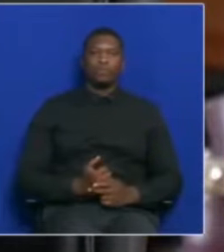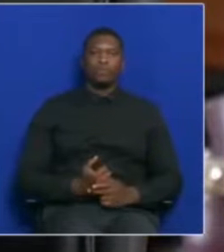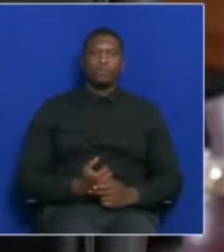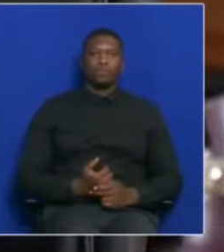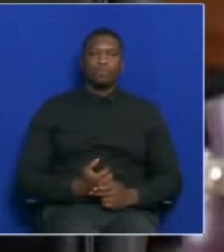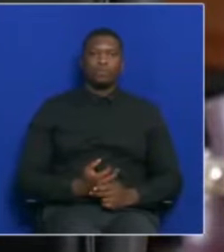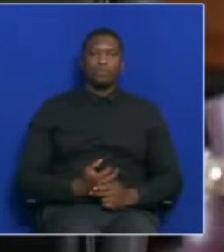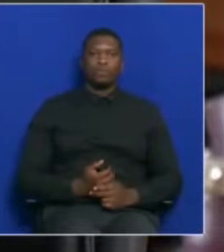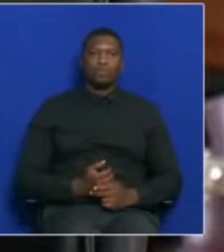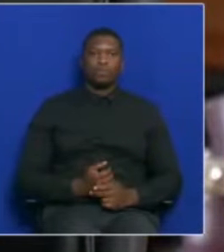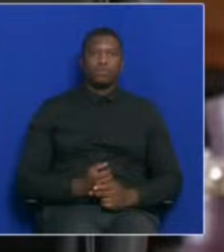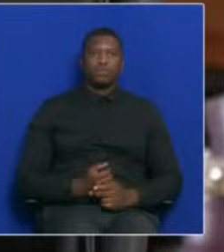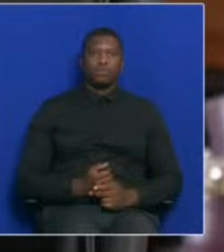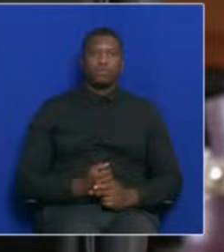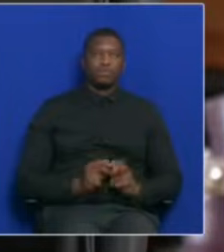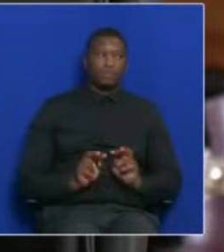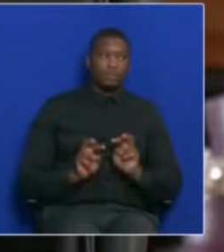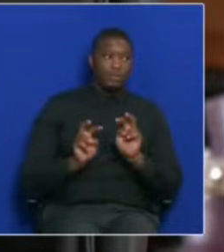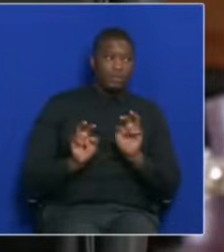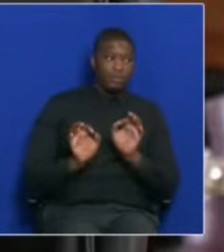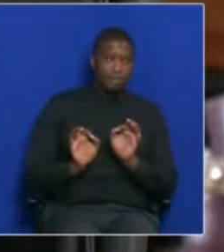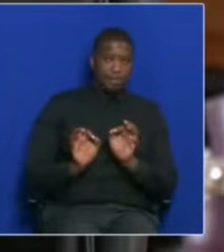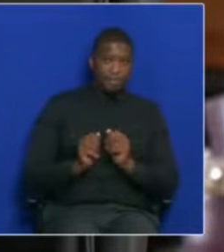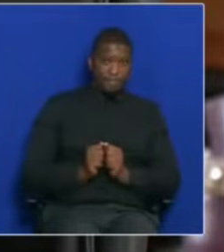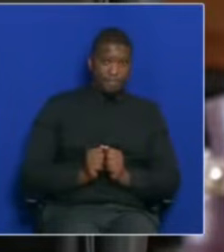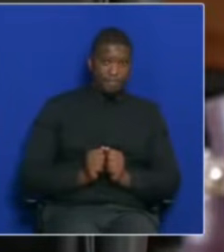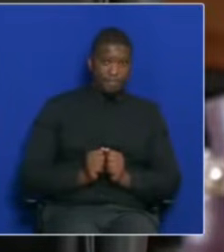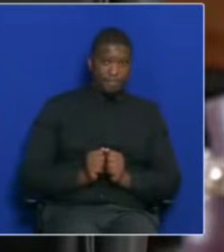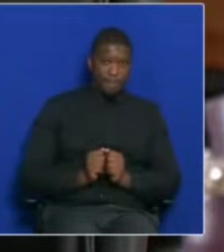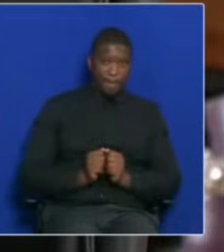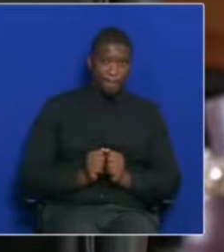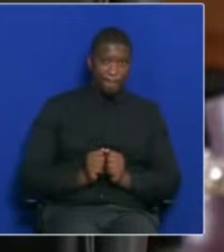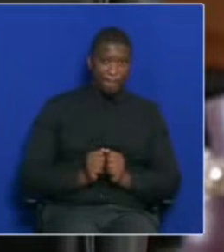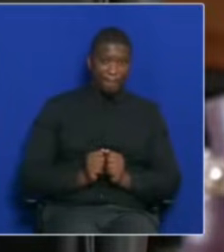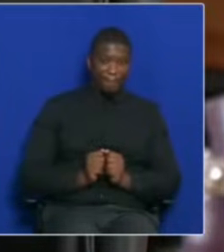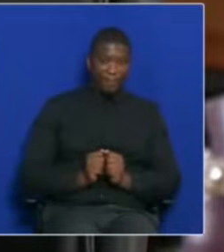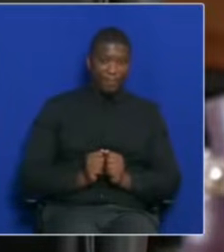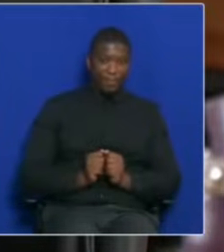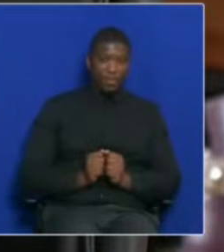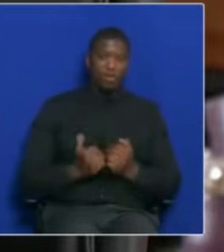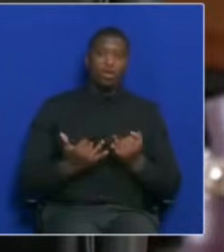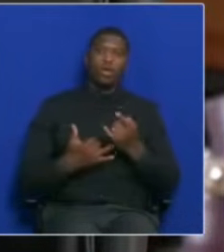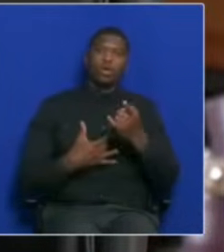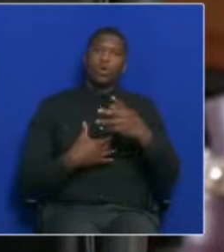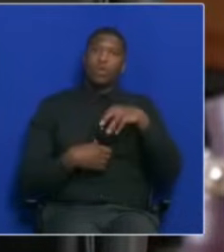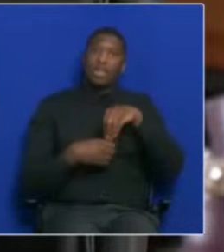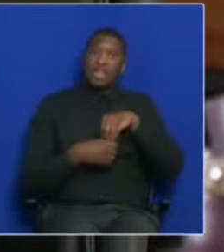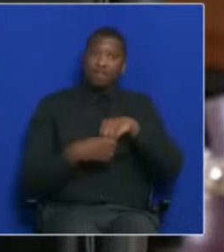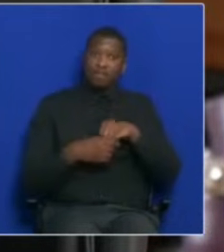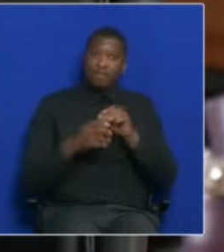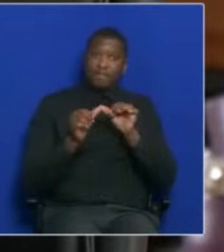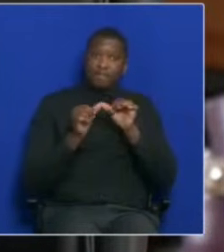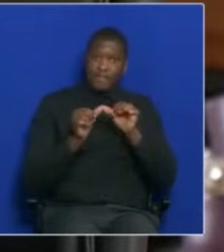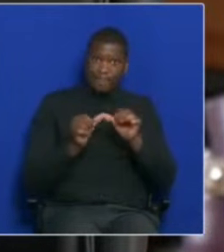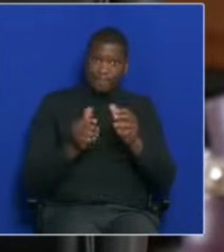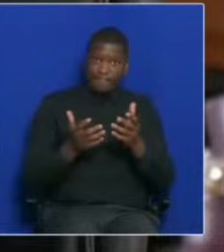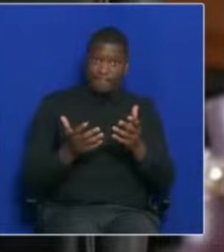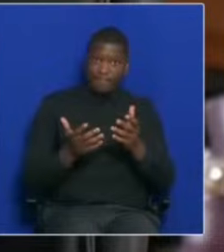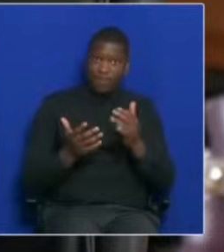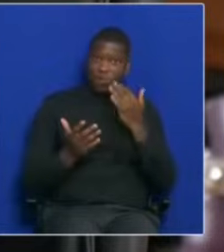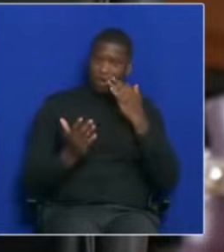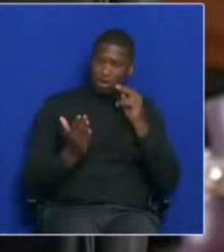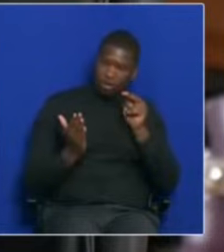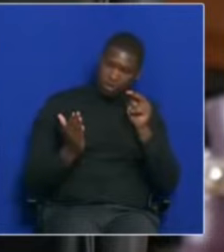Can you see that? I see that. Your involvement continues after this as well. If you look at what happens